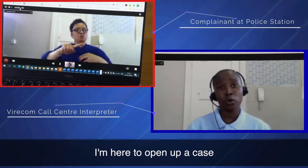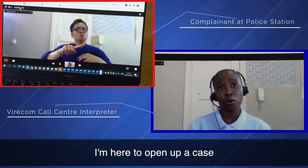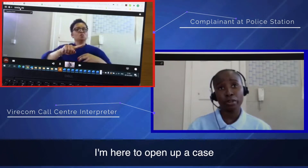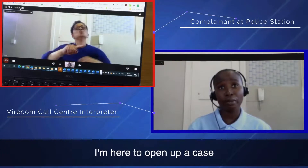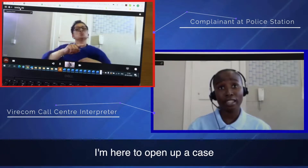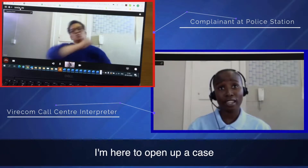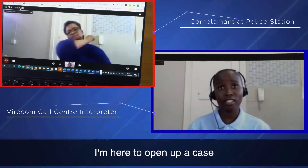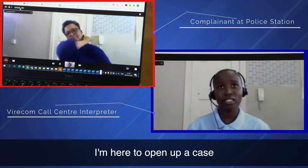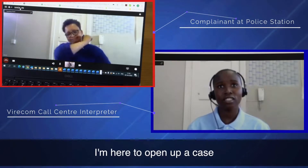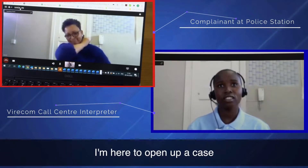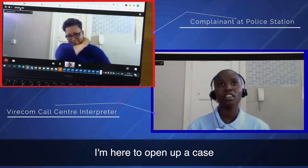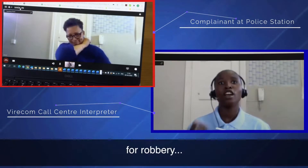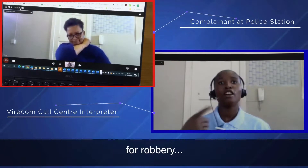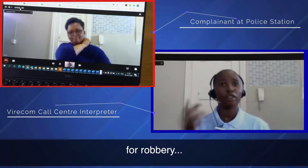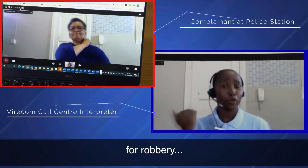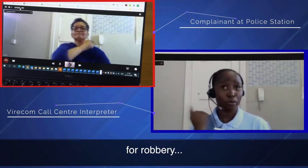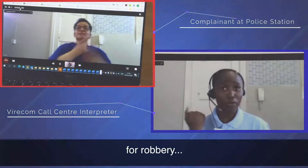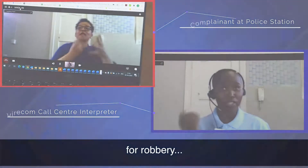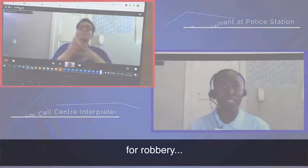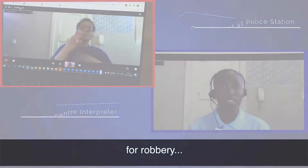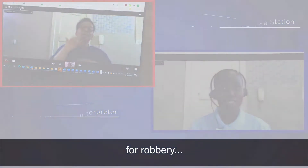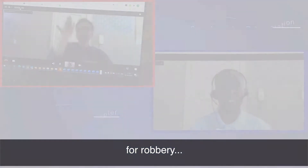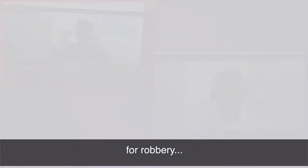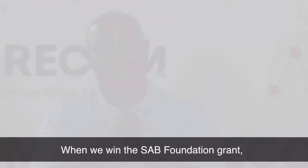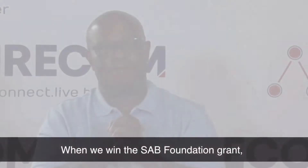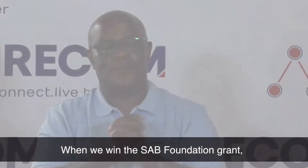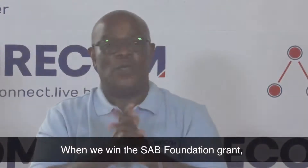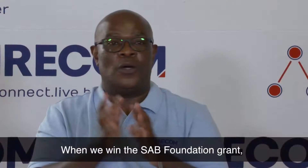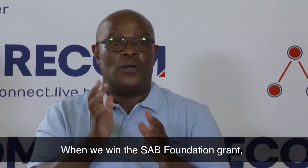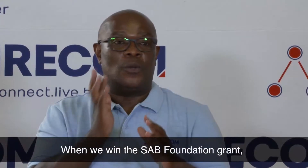I'm here to open up a case for robbery.